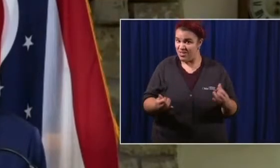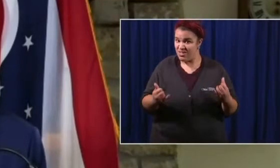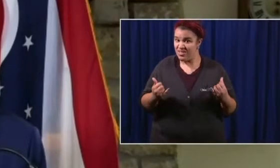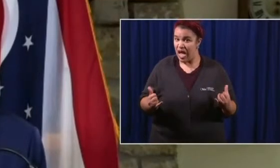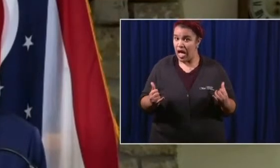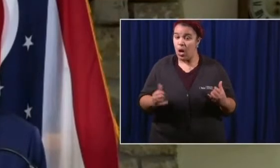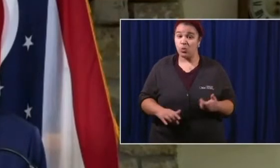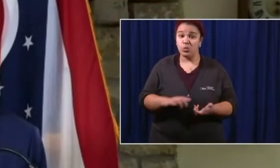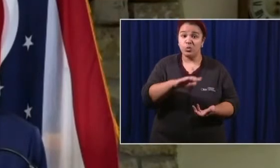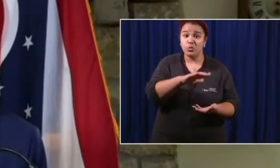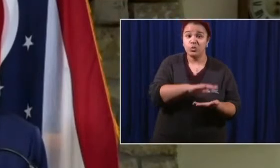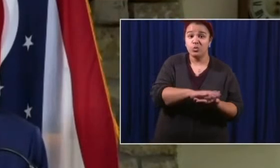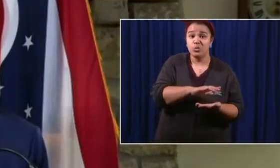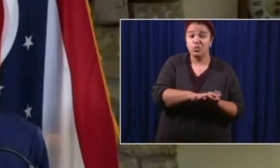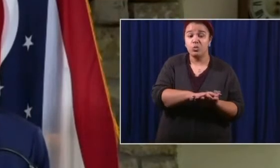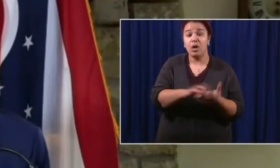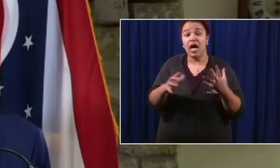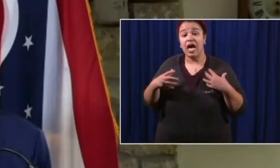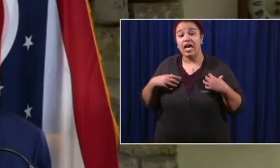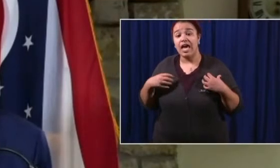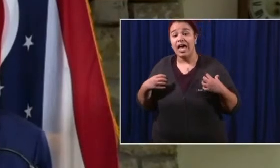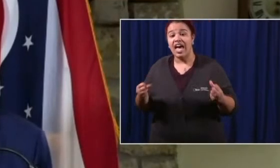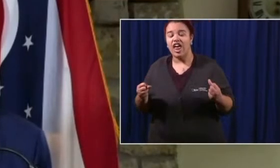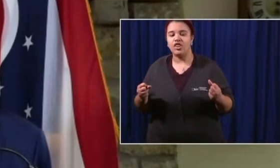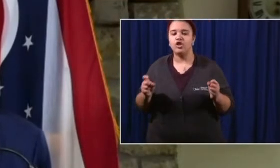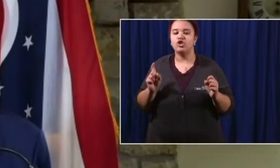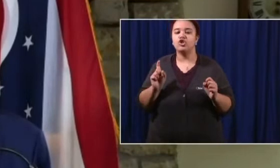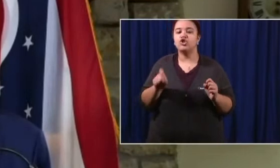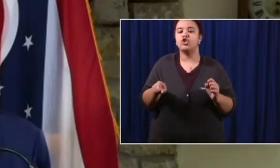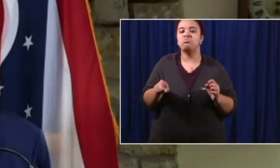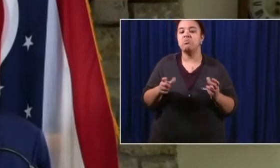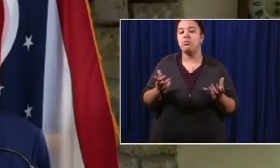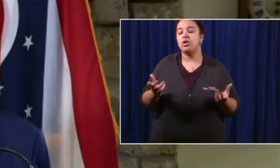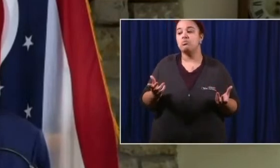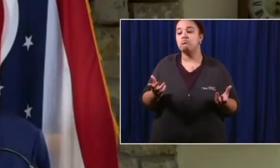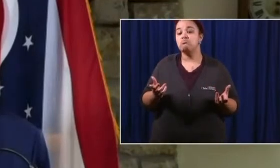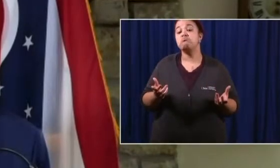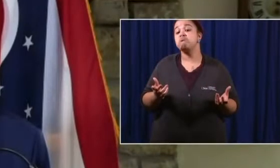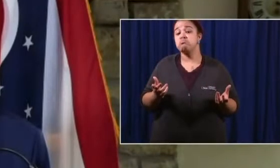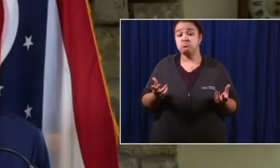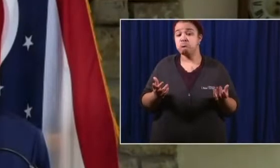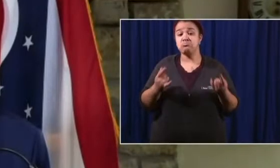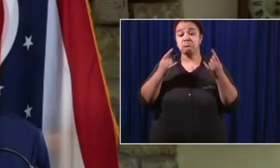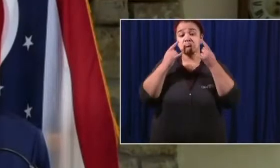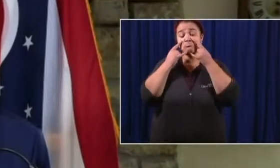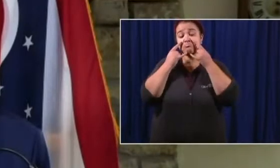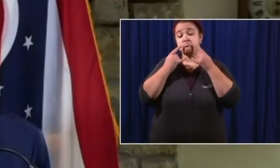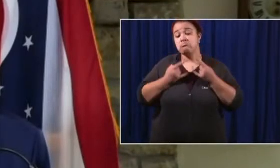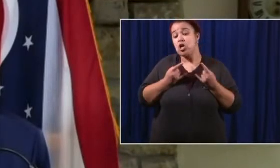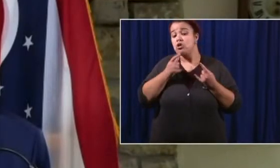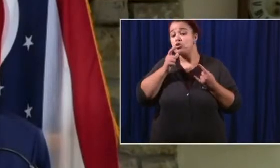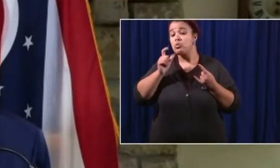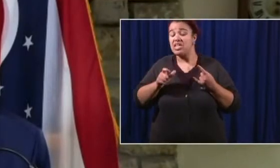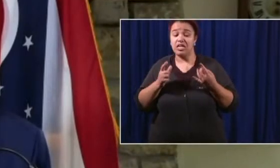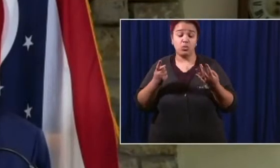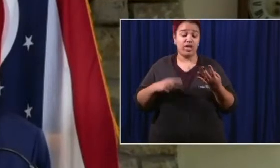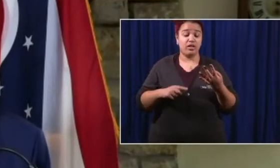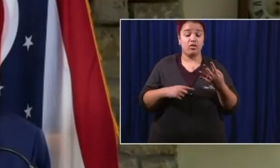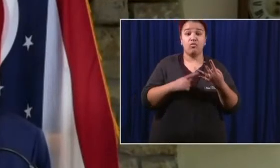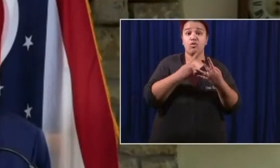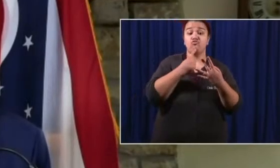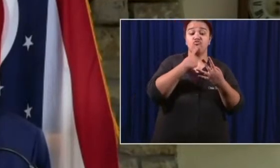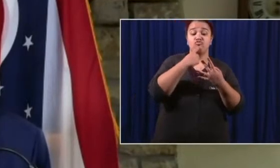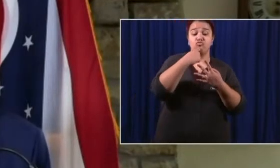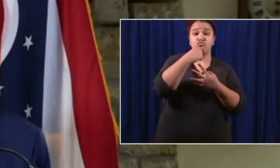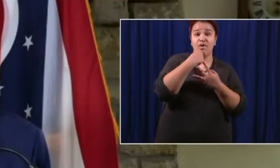begin shifting strategies, perhaps away from masks when they go from red to orange to yellow? And if counties go from red